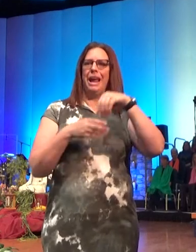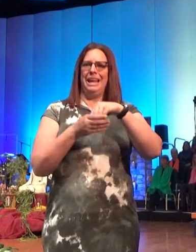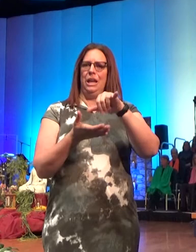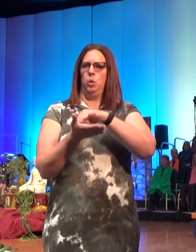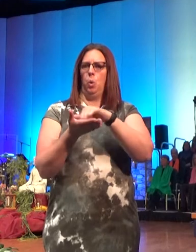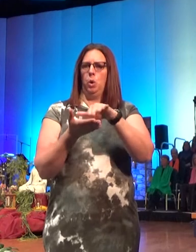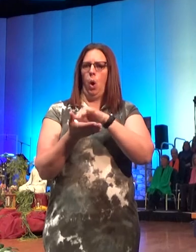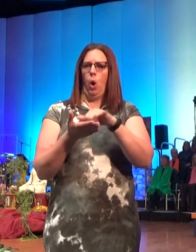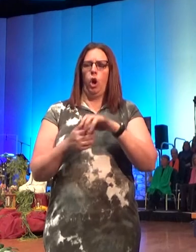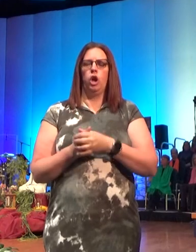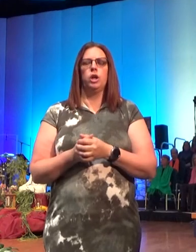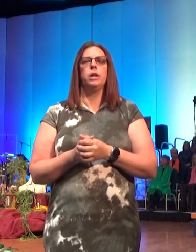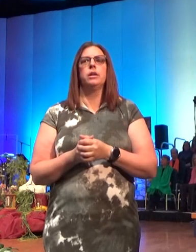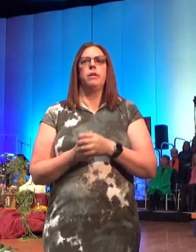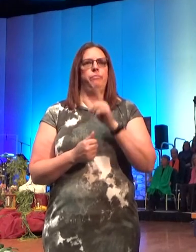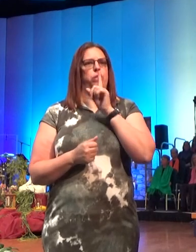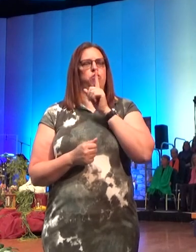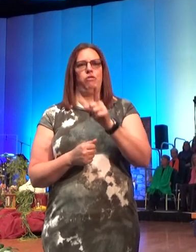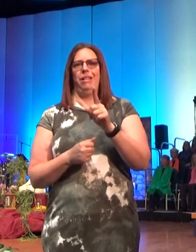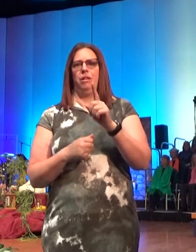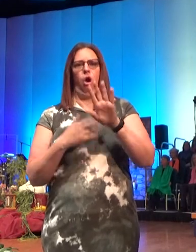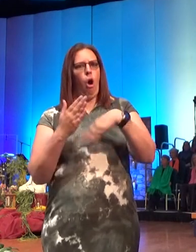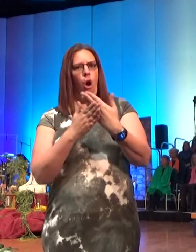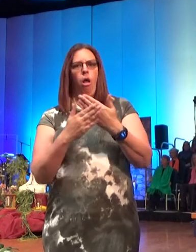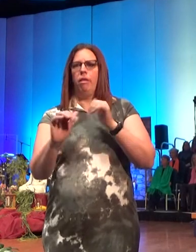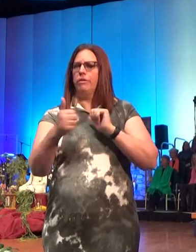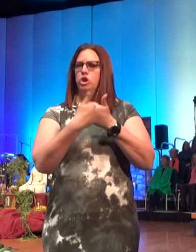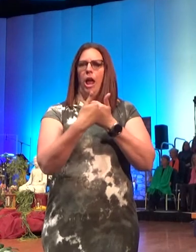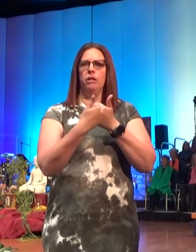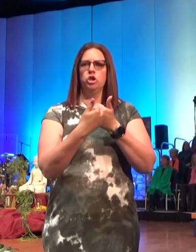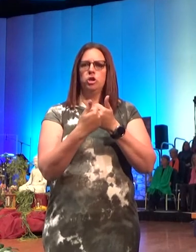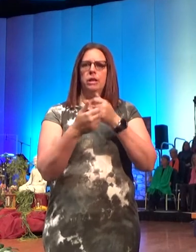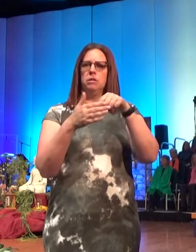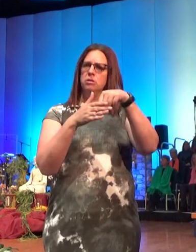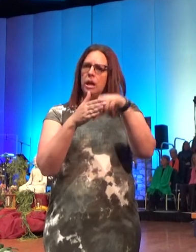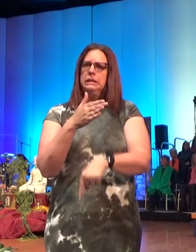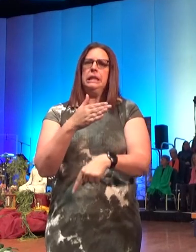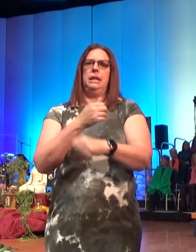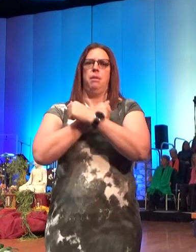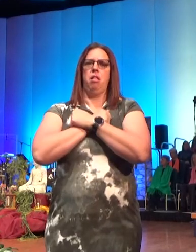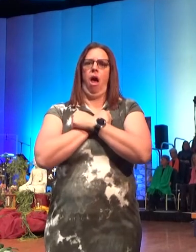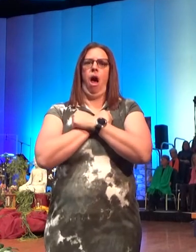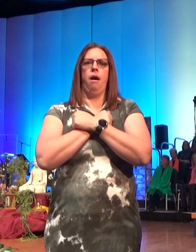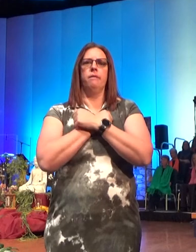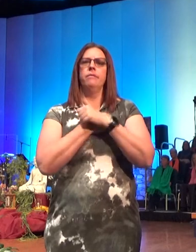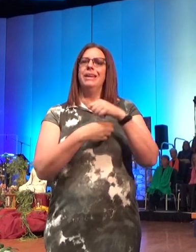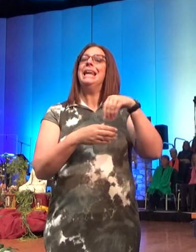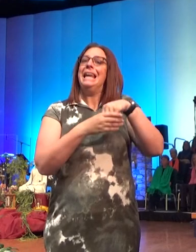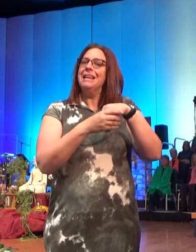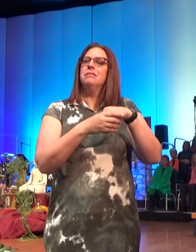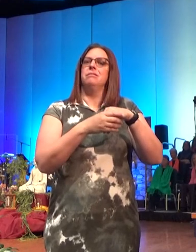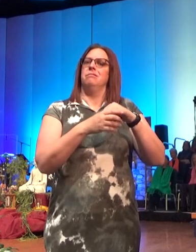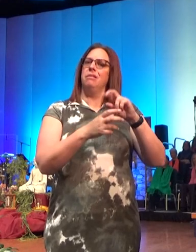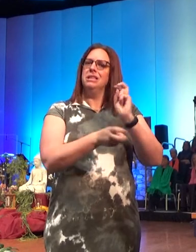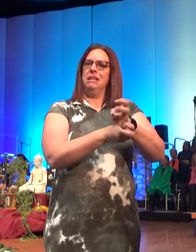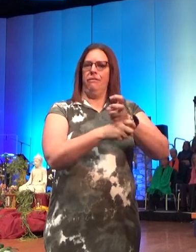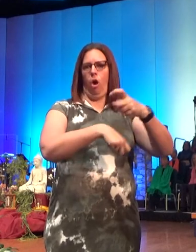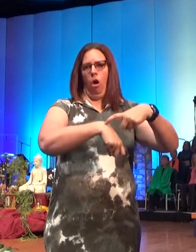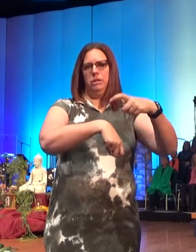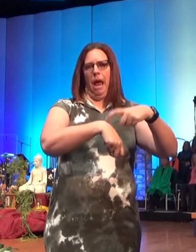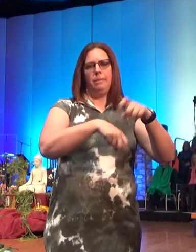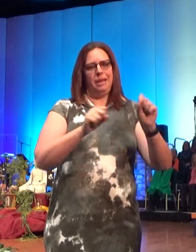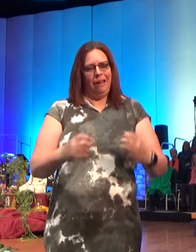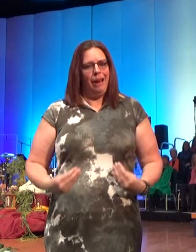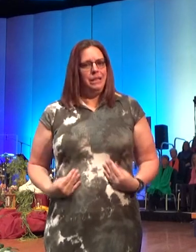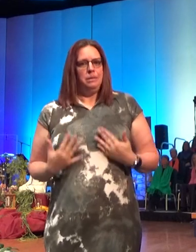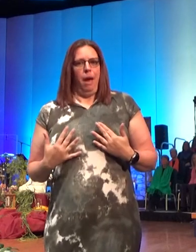to remember that there is a deep love that even in difficult times that can inspire us and remind us of the truth of who we are as